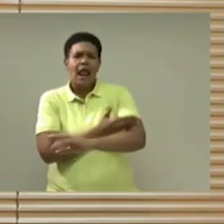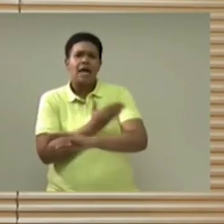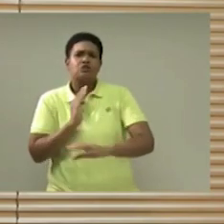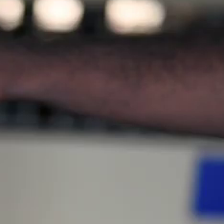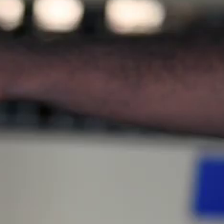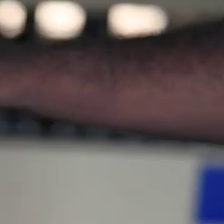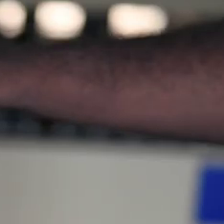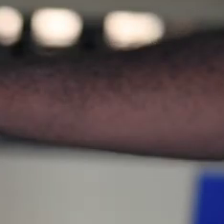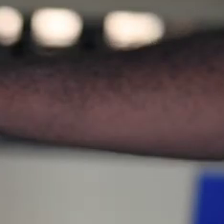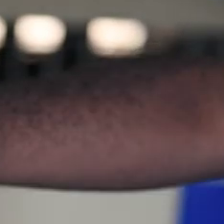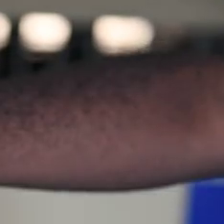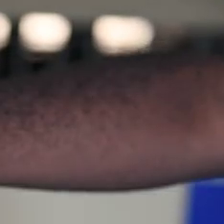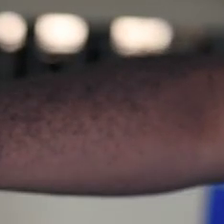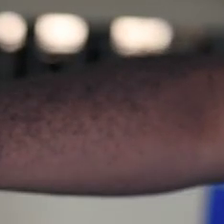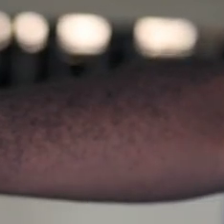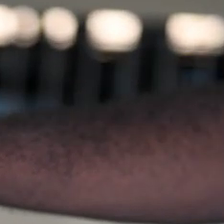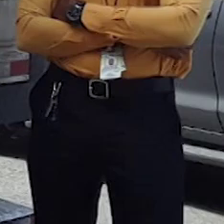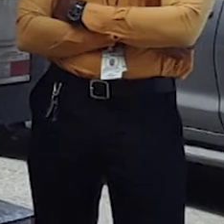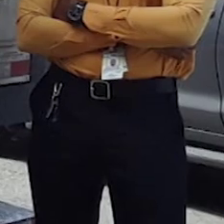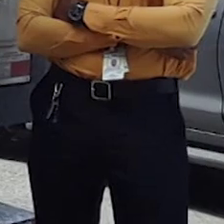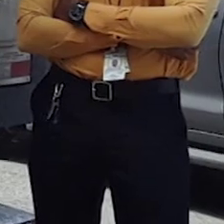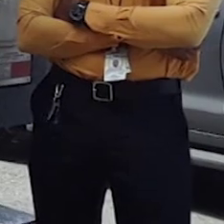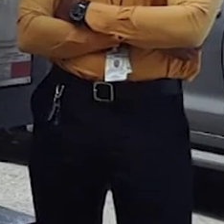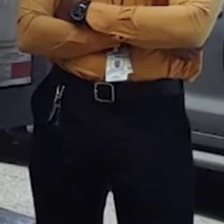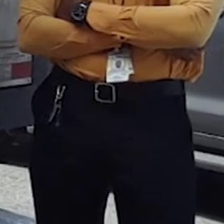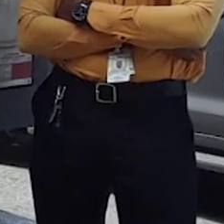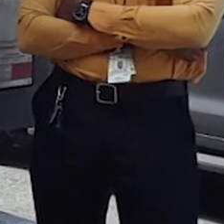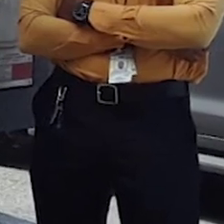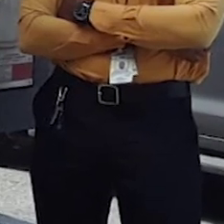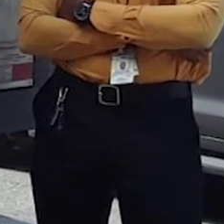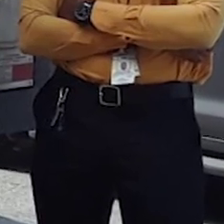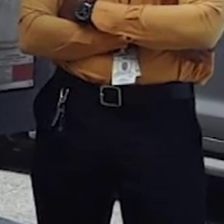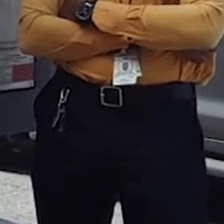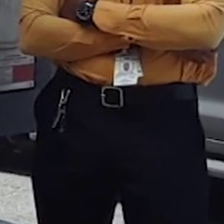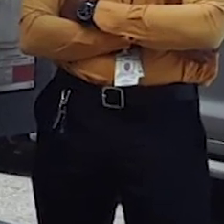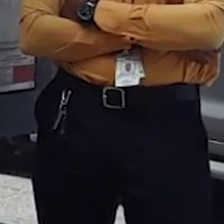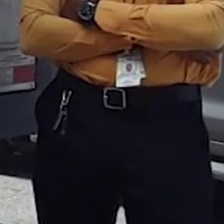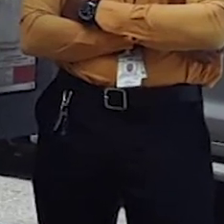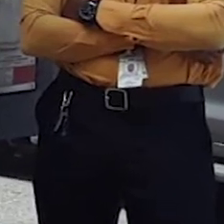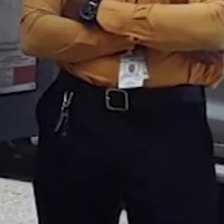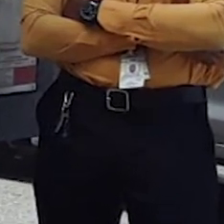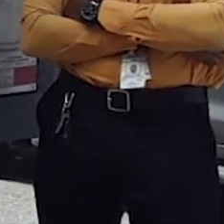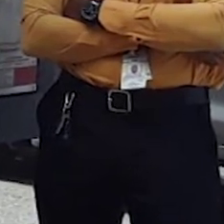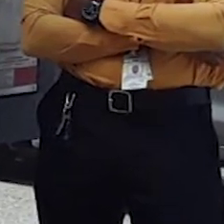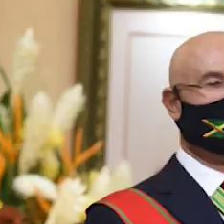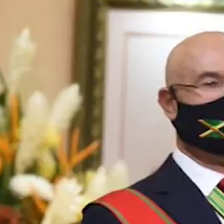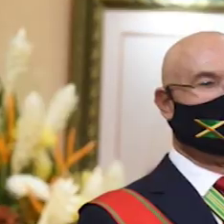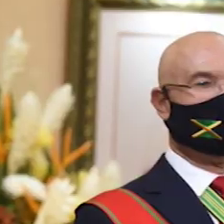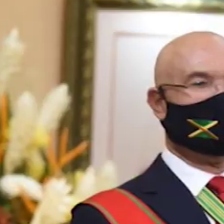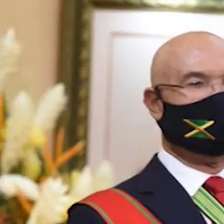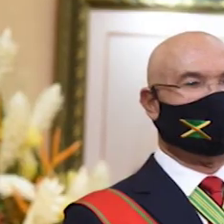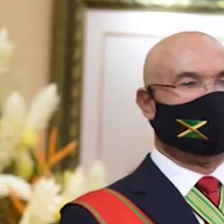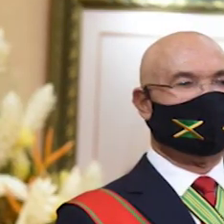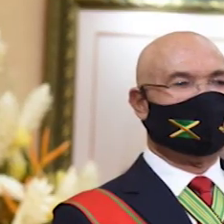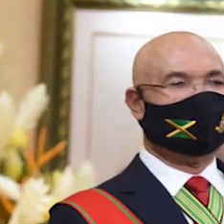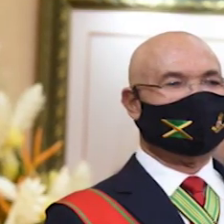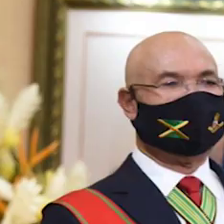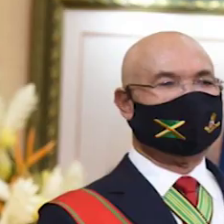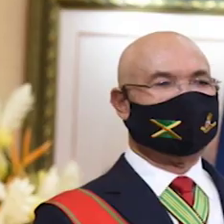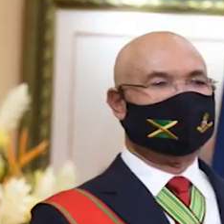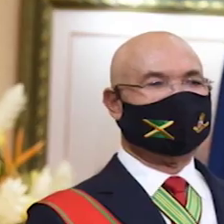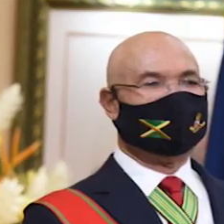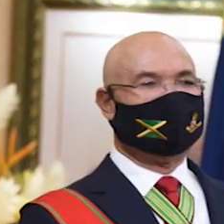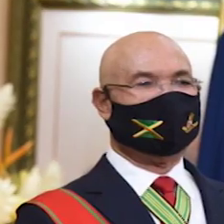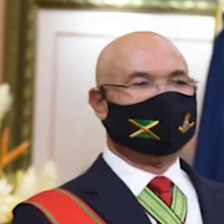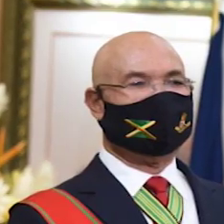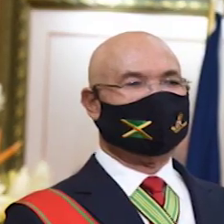for the sick. Vote buying, magisterial recounts, and breaking a tie, the aftermath of the general election. Prime Minister Andrew Holness takes the